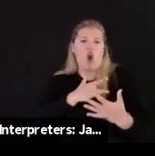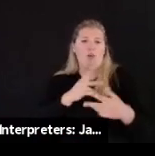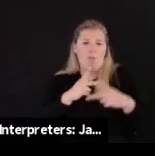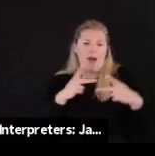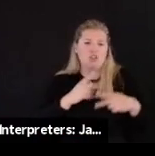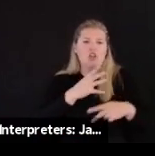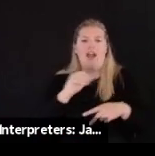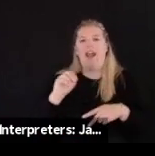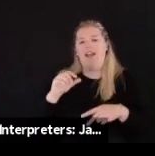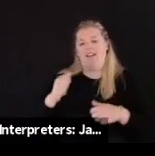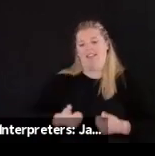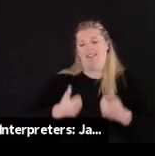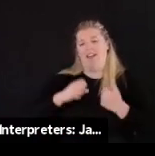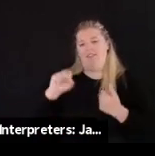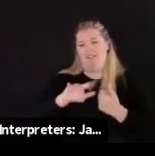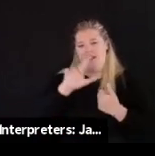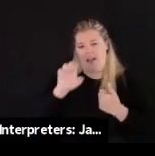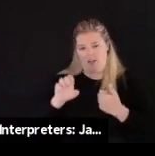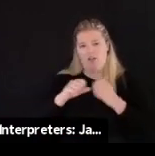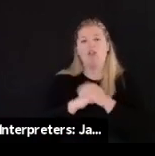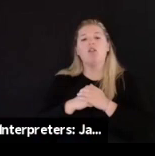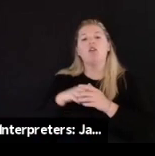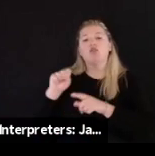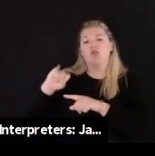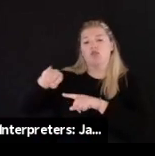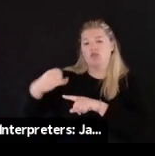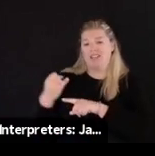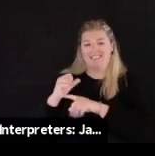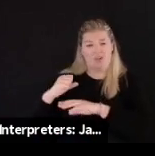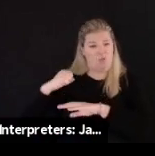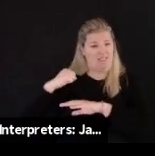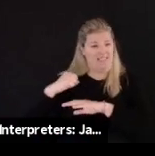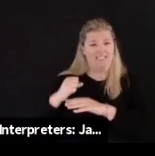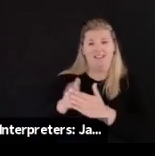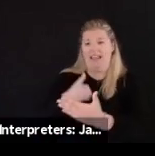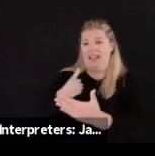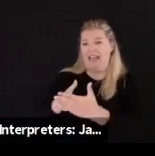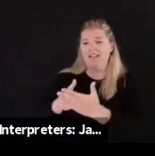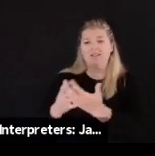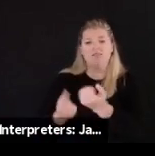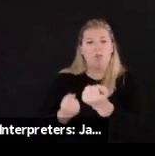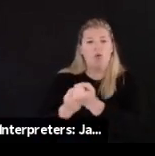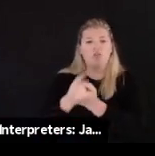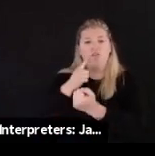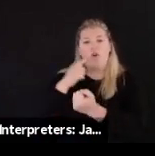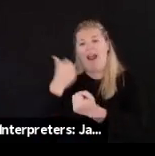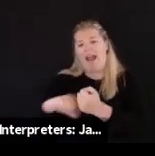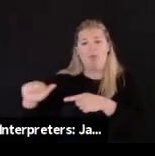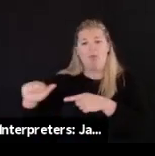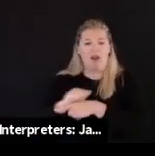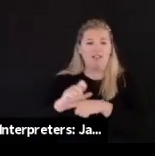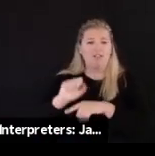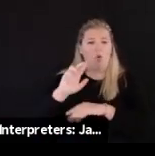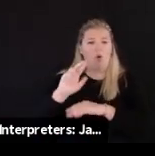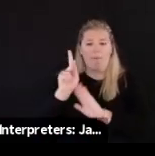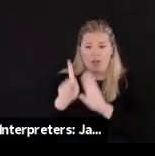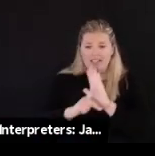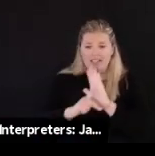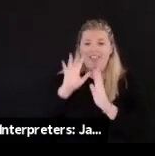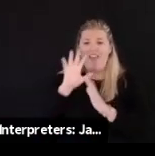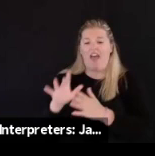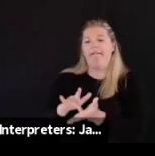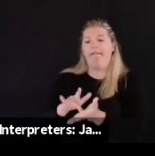lifestyle. Social justice resists against the promotion of any practice or policy that exploits,